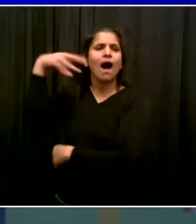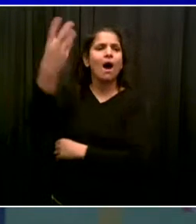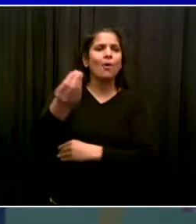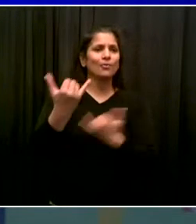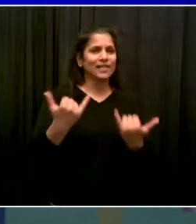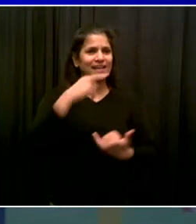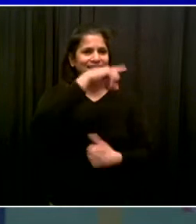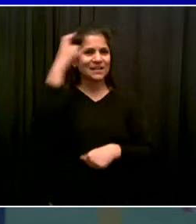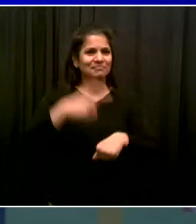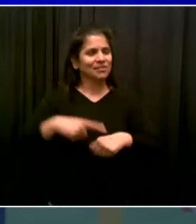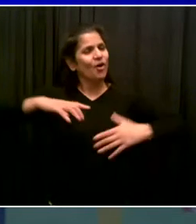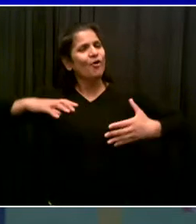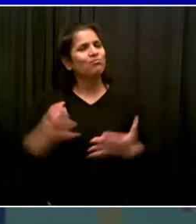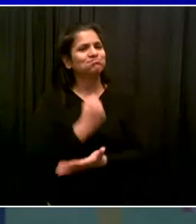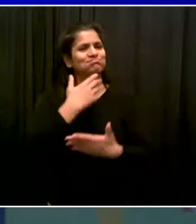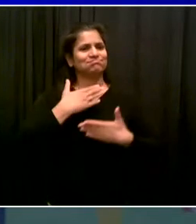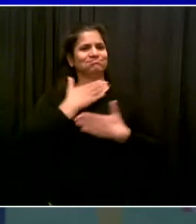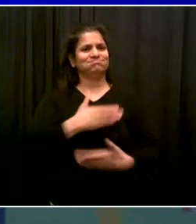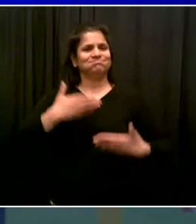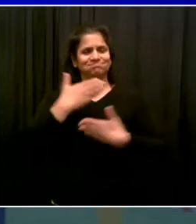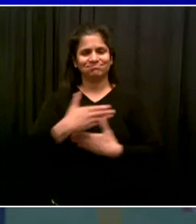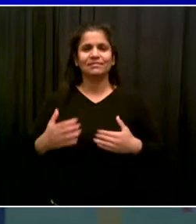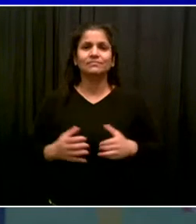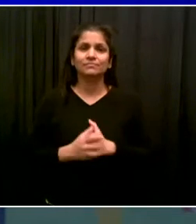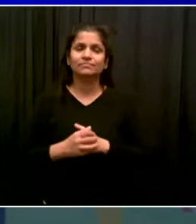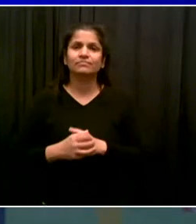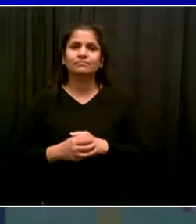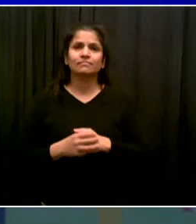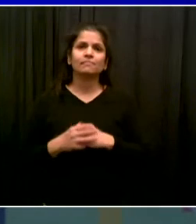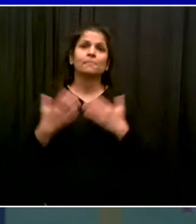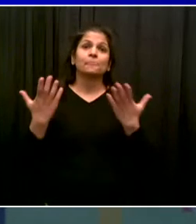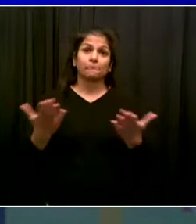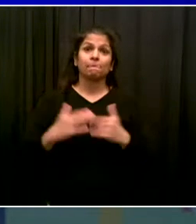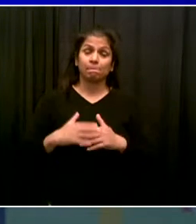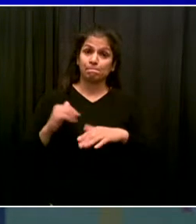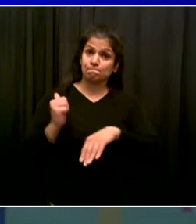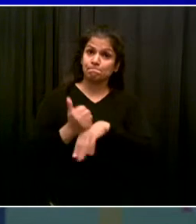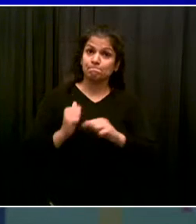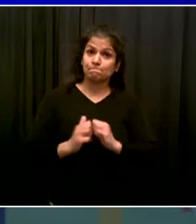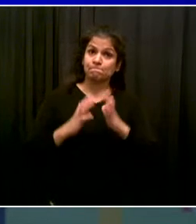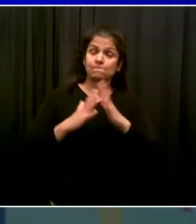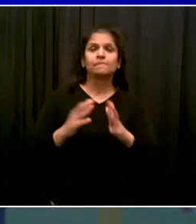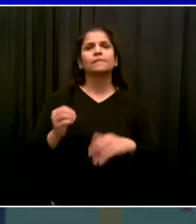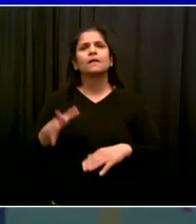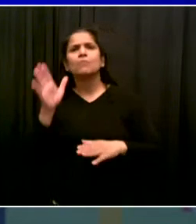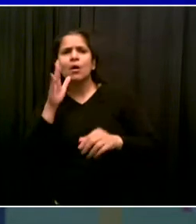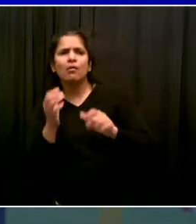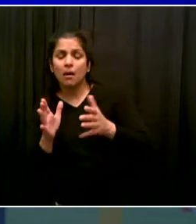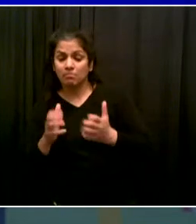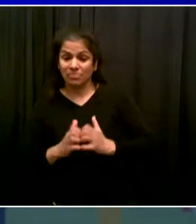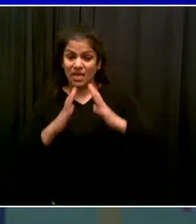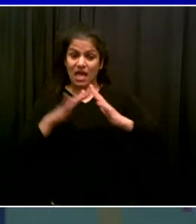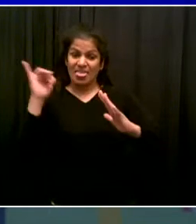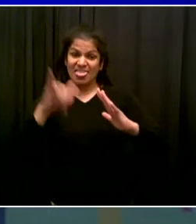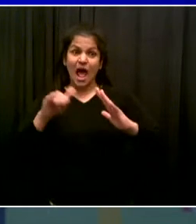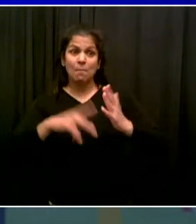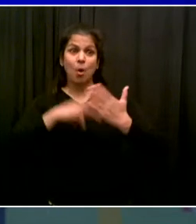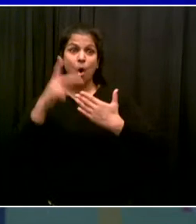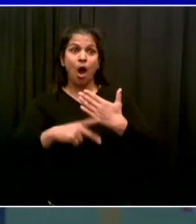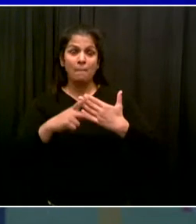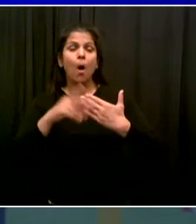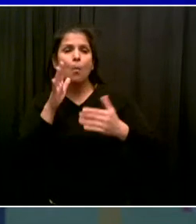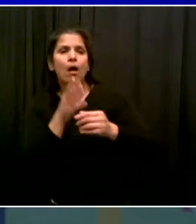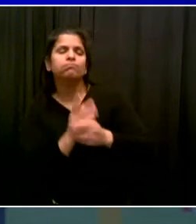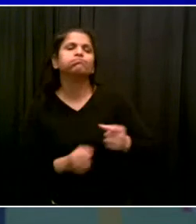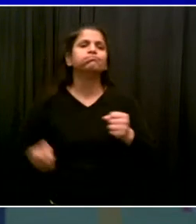for the future. And what we're going to do in the summer of 2021 will become the model going forward for New York City. We've had some good